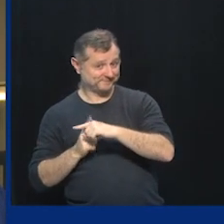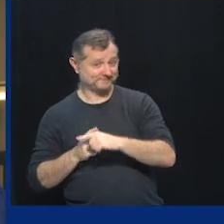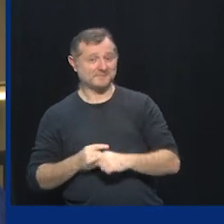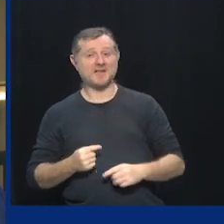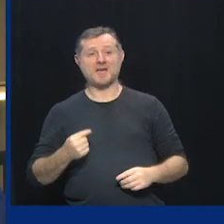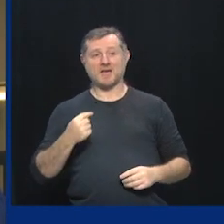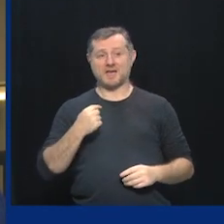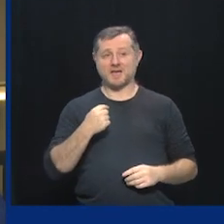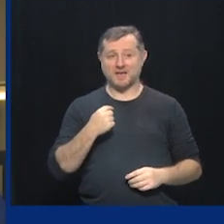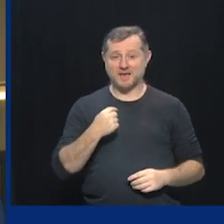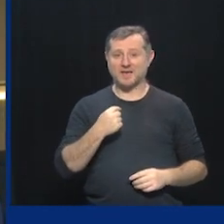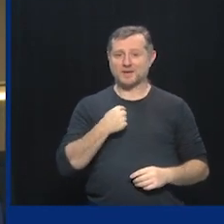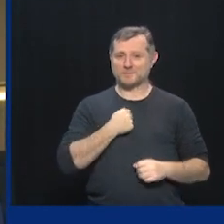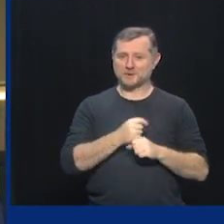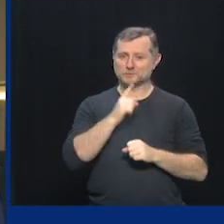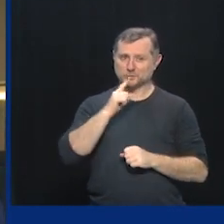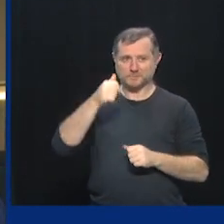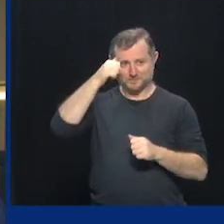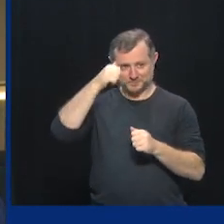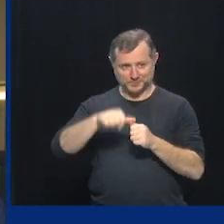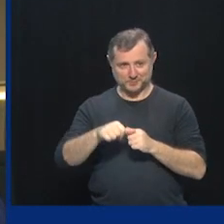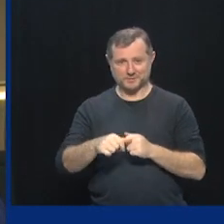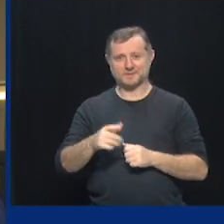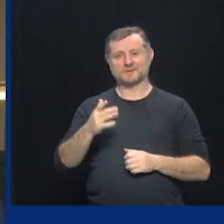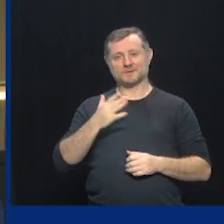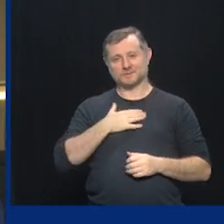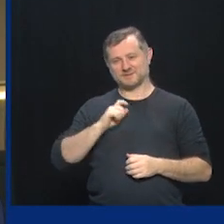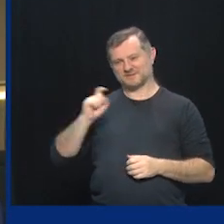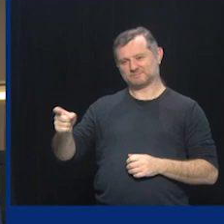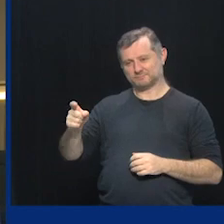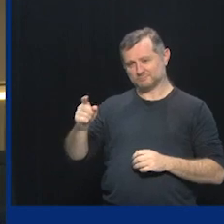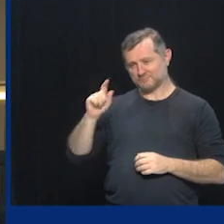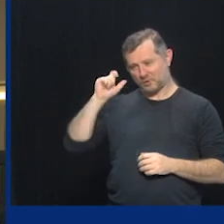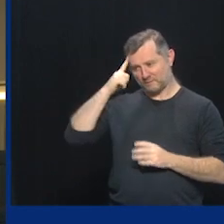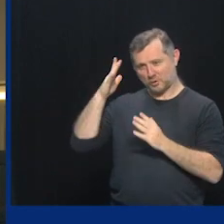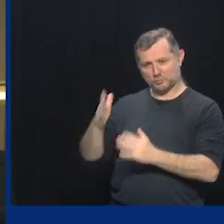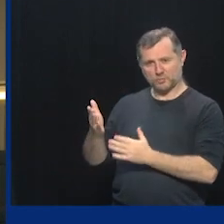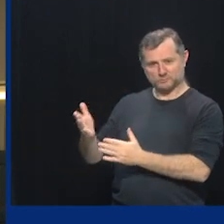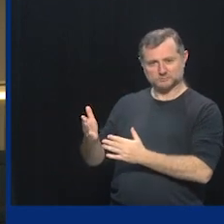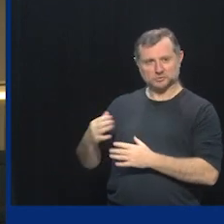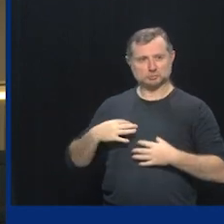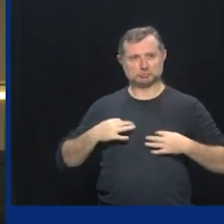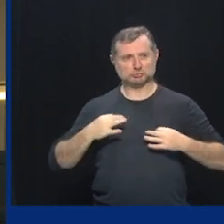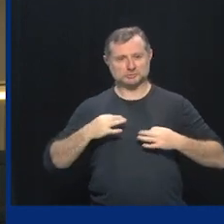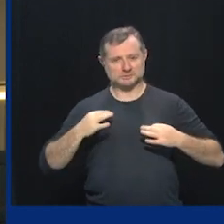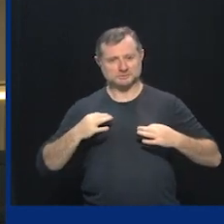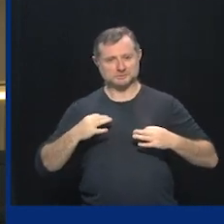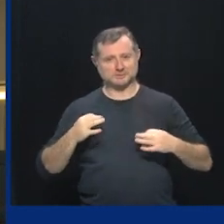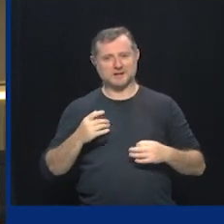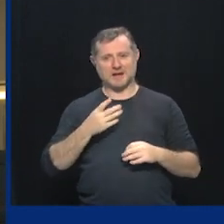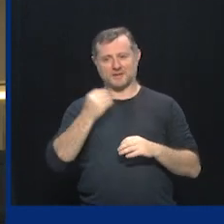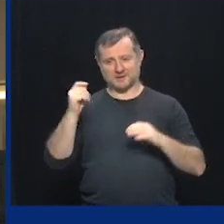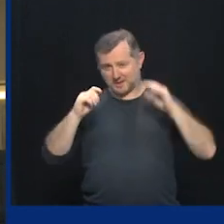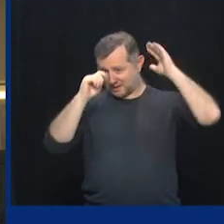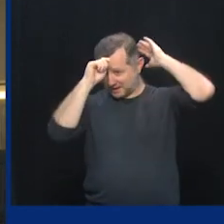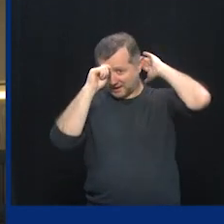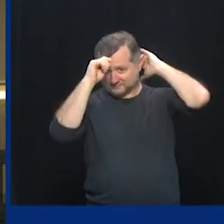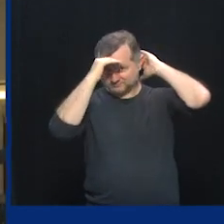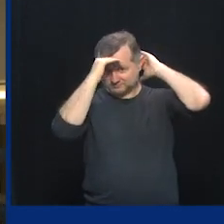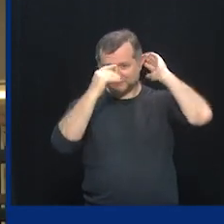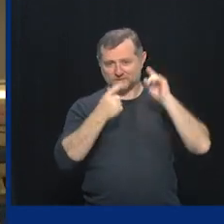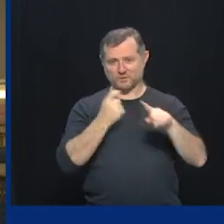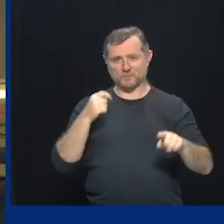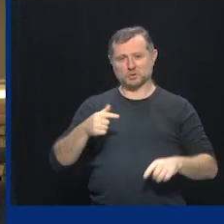to present to the governor an official shirt from Great Neck Plaza and the official cap of the village of Great Neck